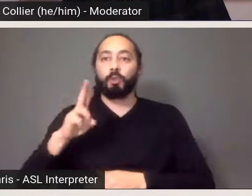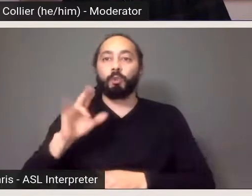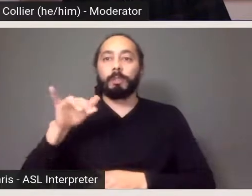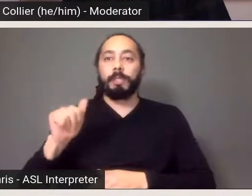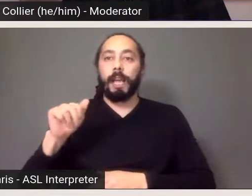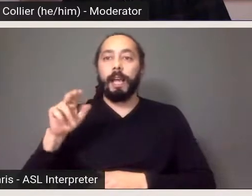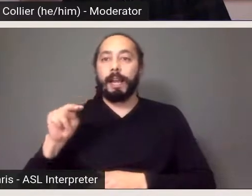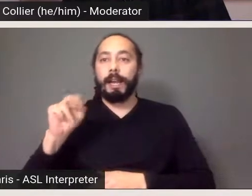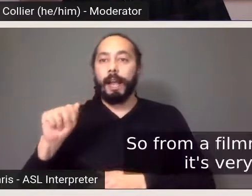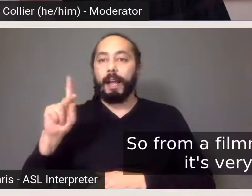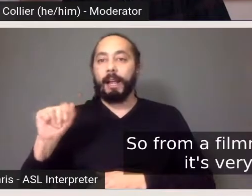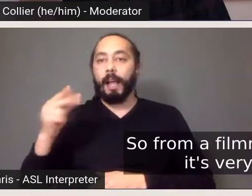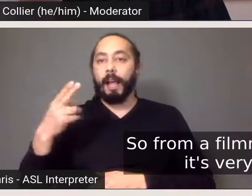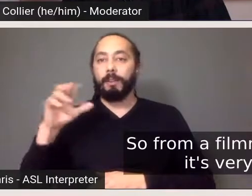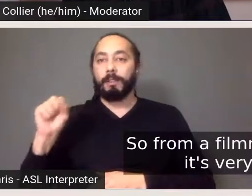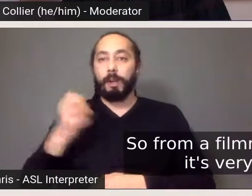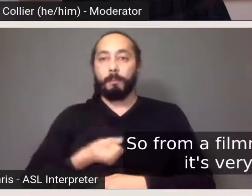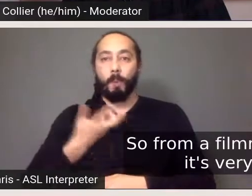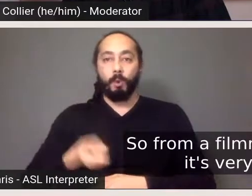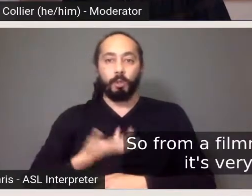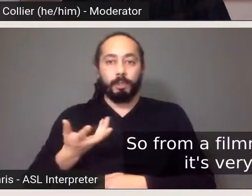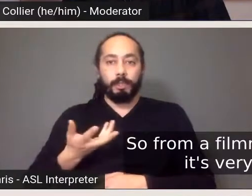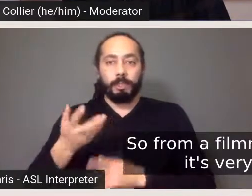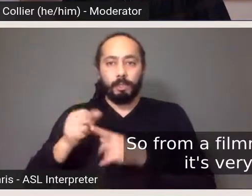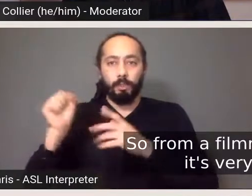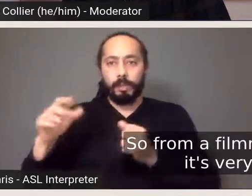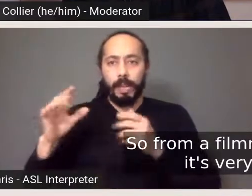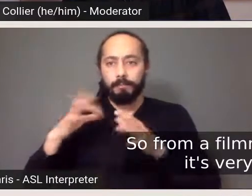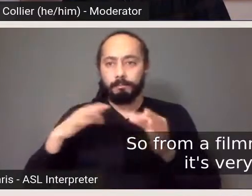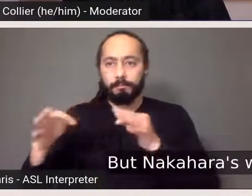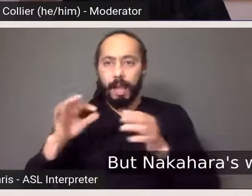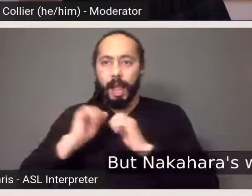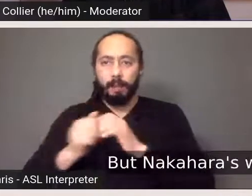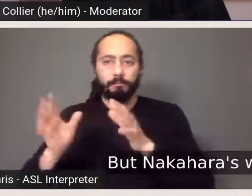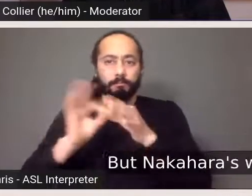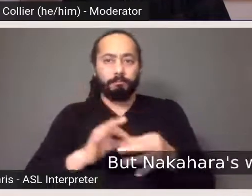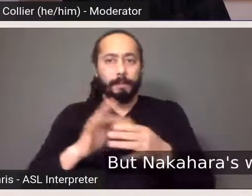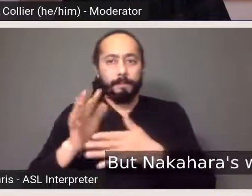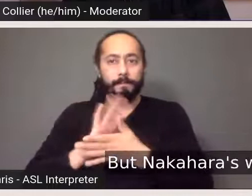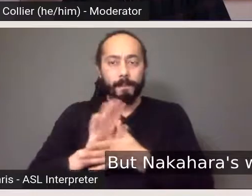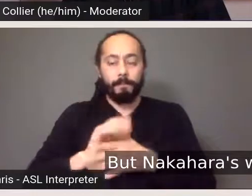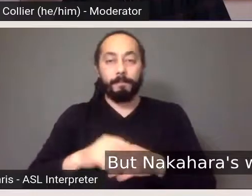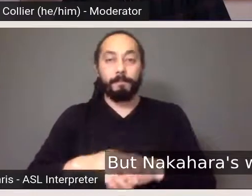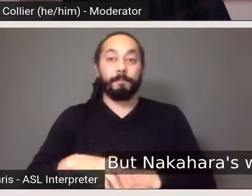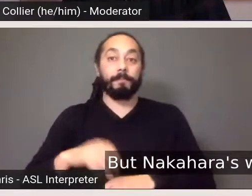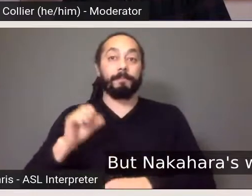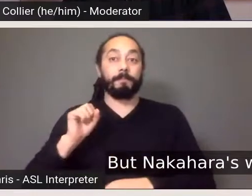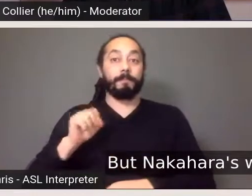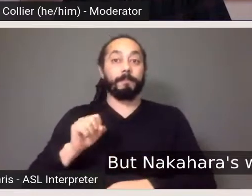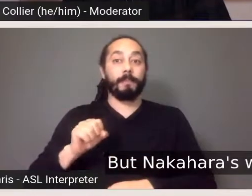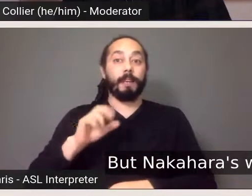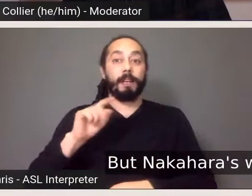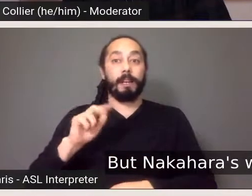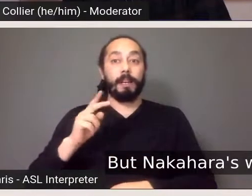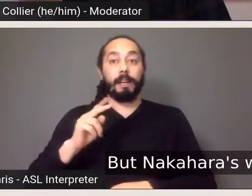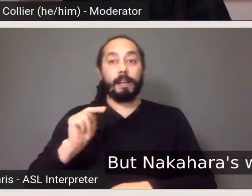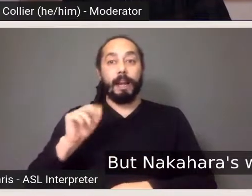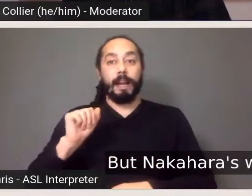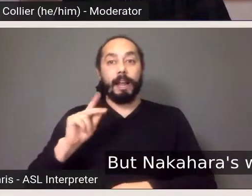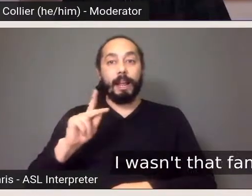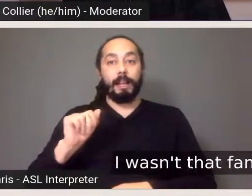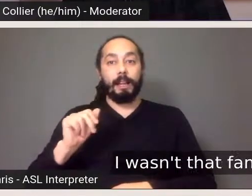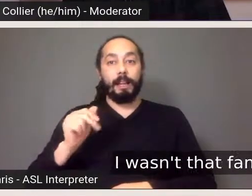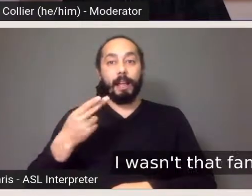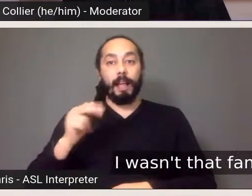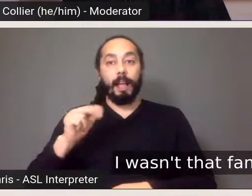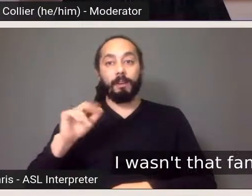film. So from a filmmaking standpoint, it's very interesting. But Nakahara's work, I have to